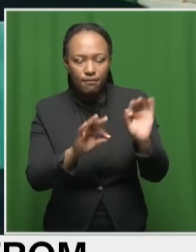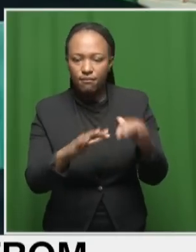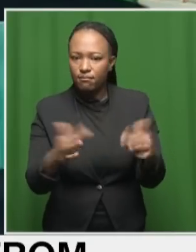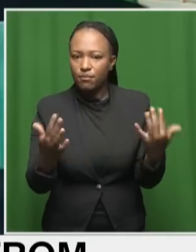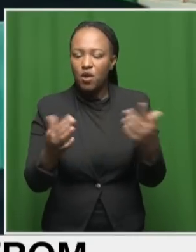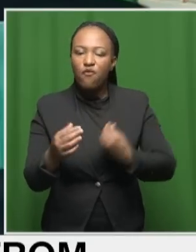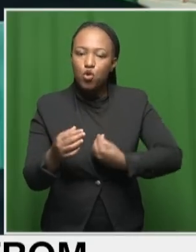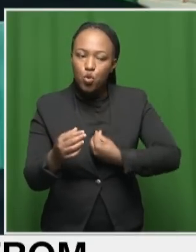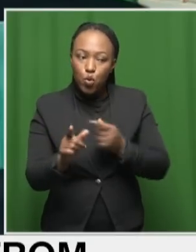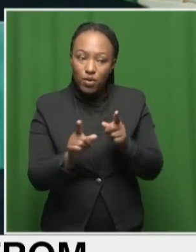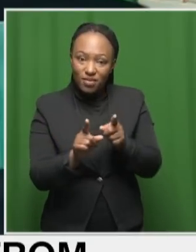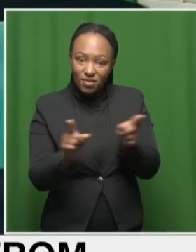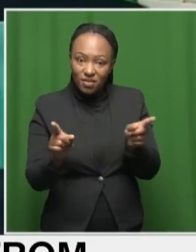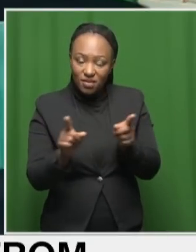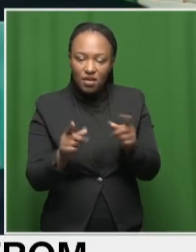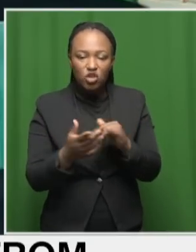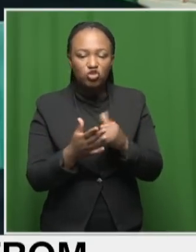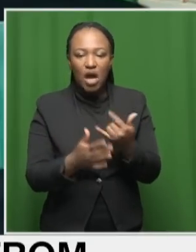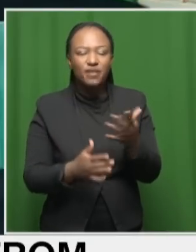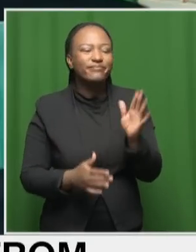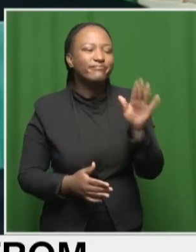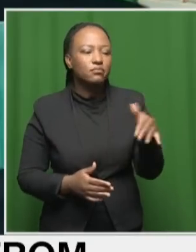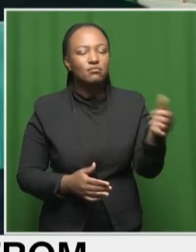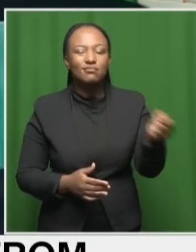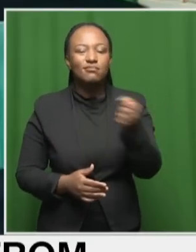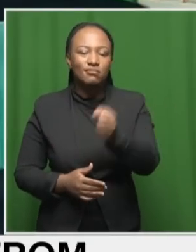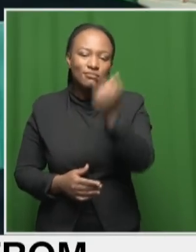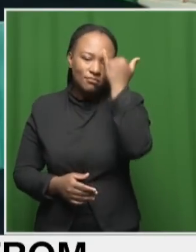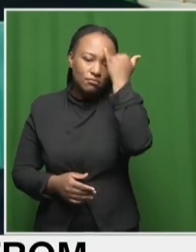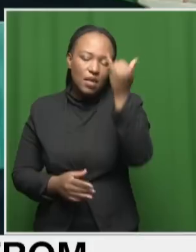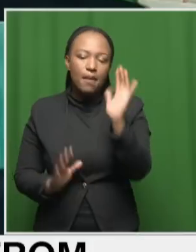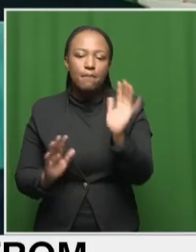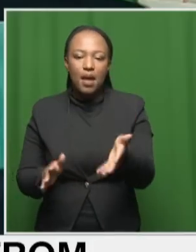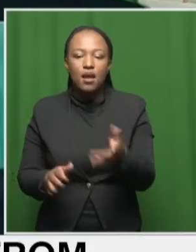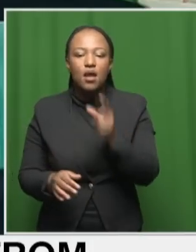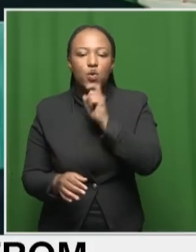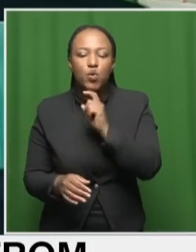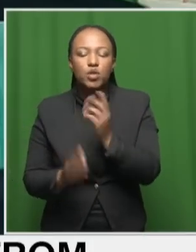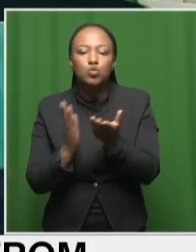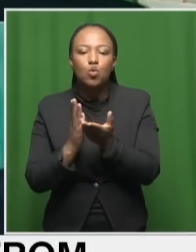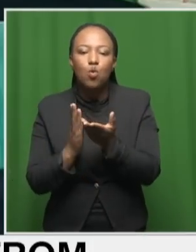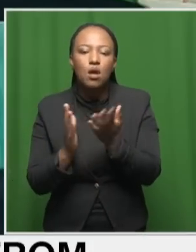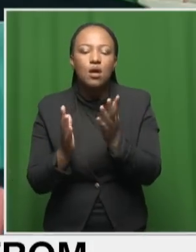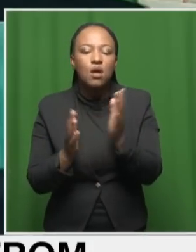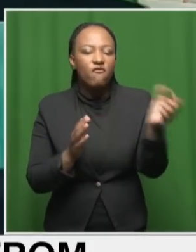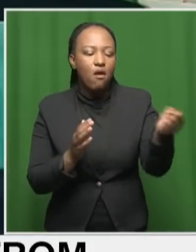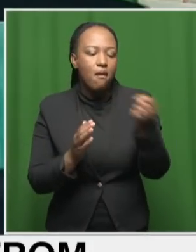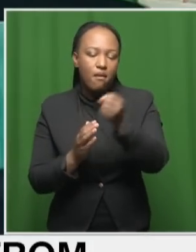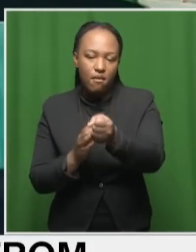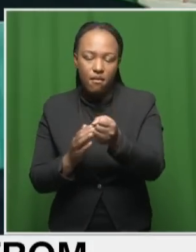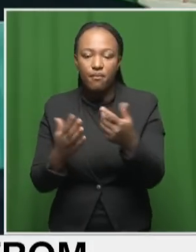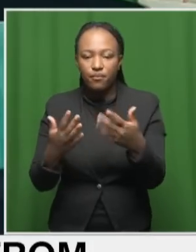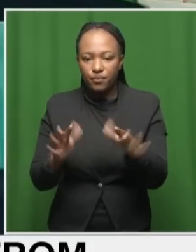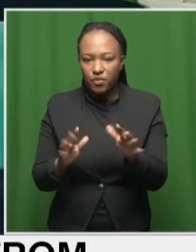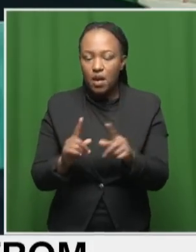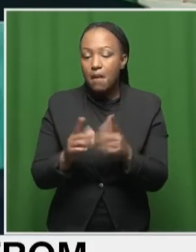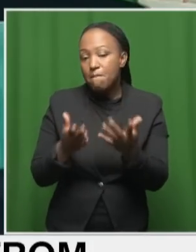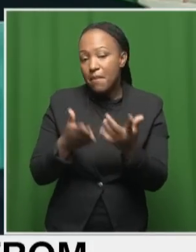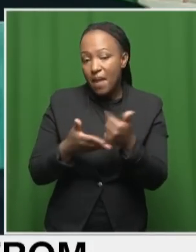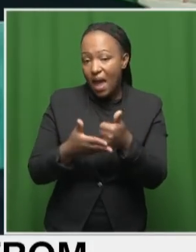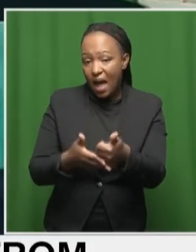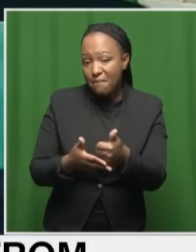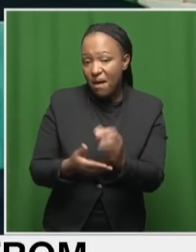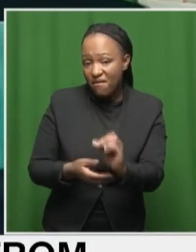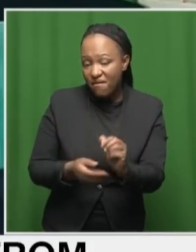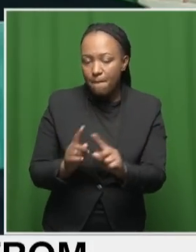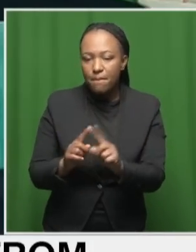those youth, which meant that it was basically just an employment initiative. And they were using schools as sites of employment. And yes, they might have been helpful, but you